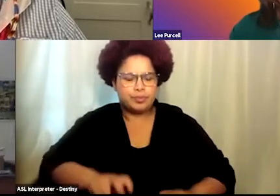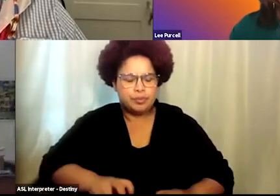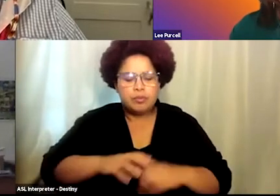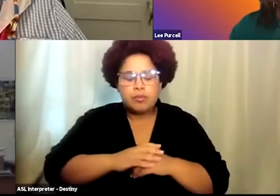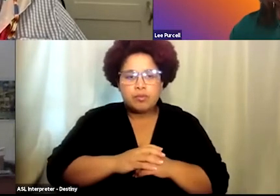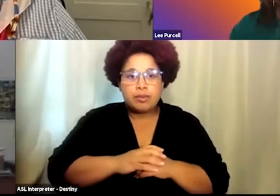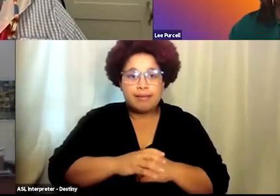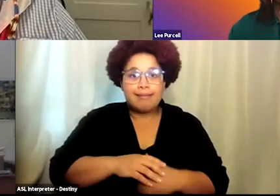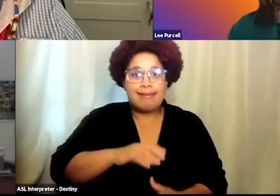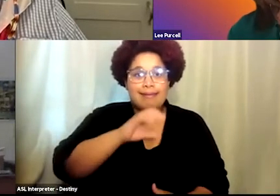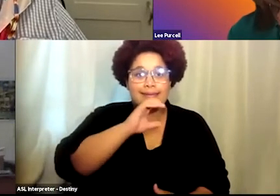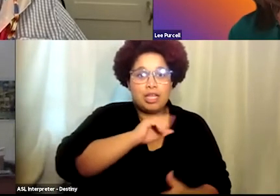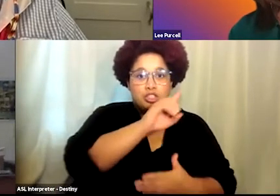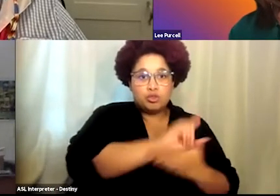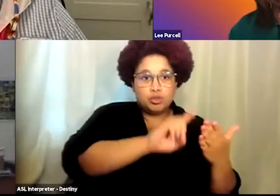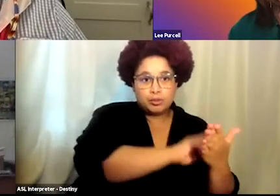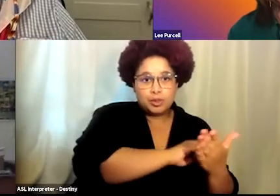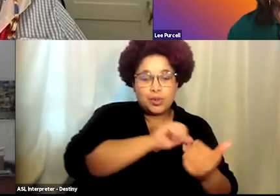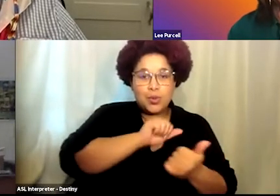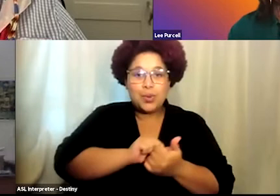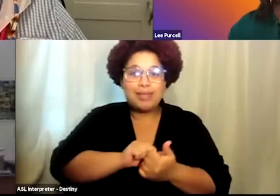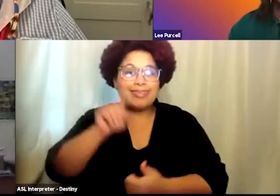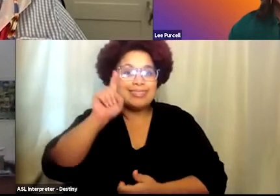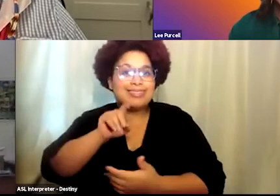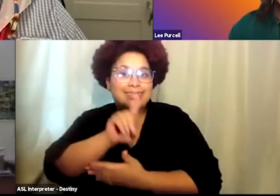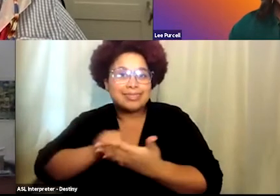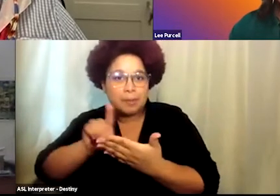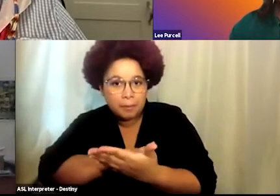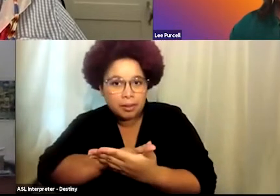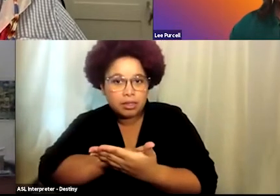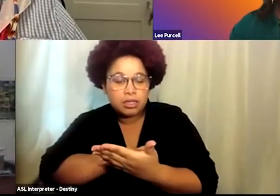Combining ageism with sexism, only